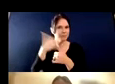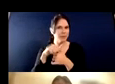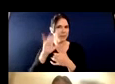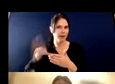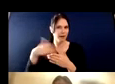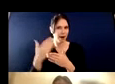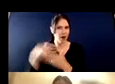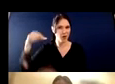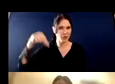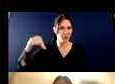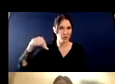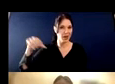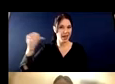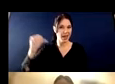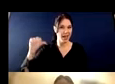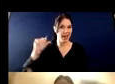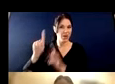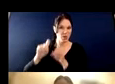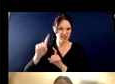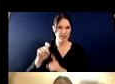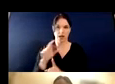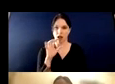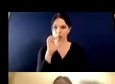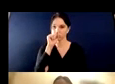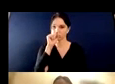be anonymous.